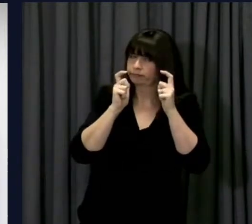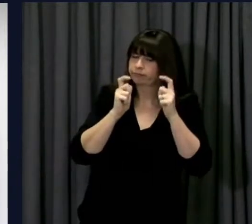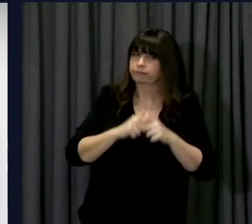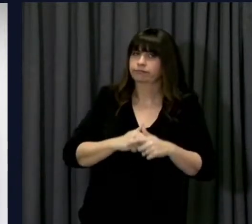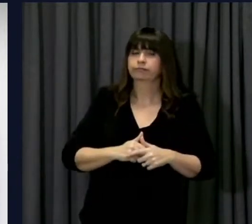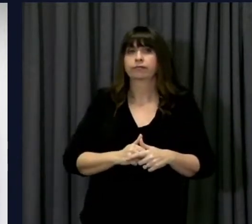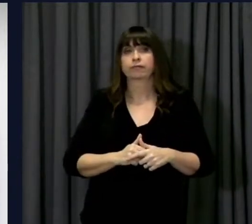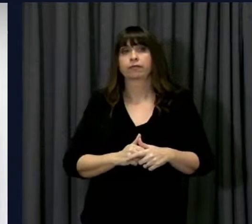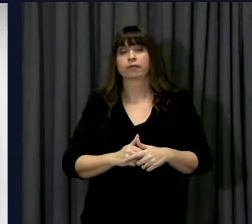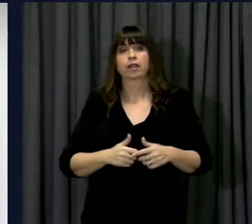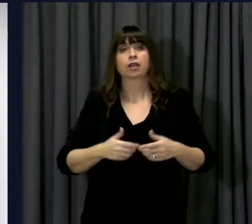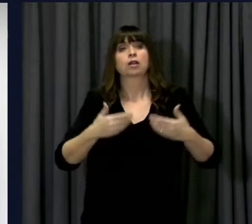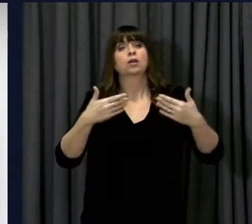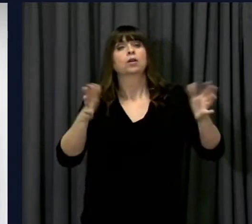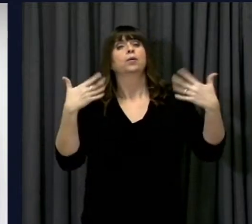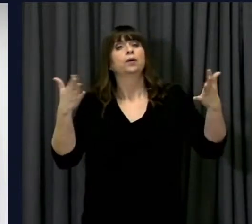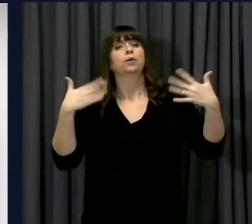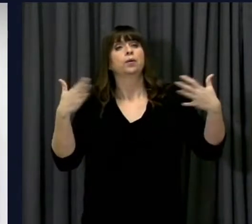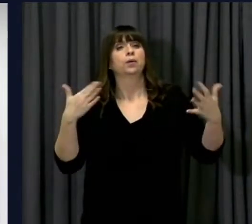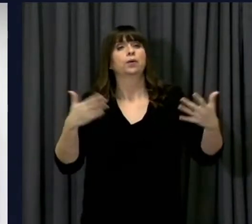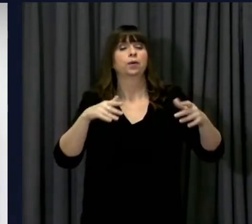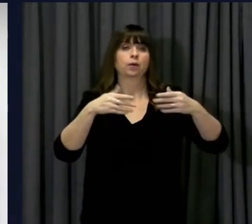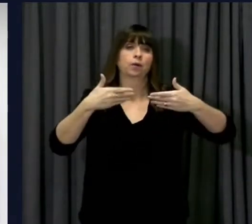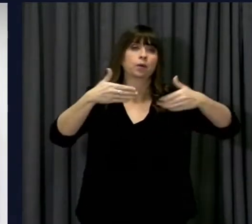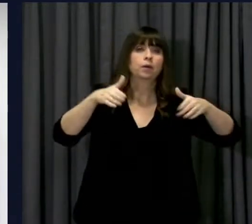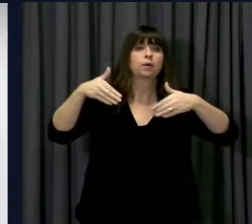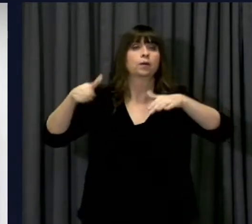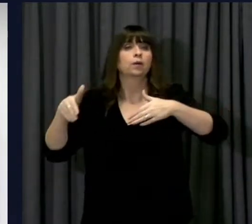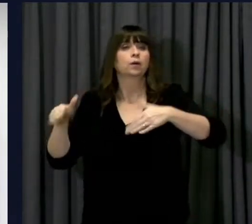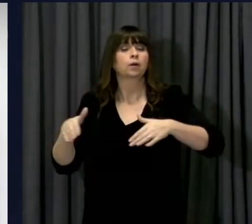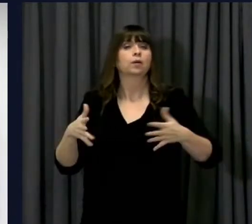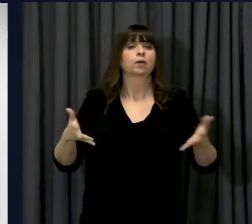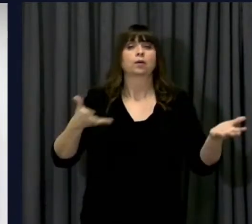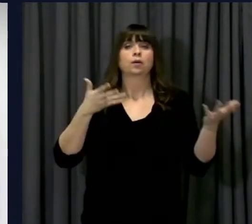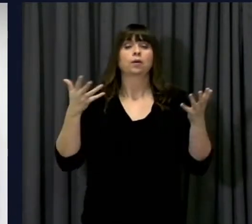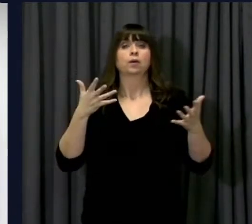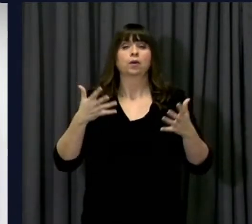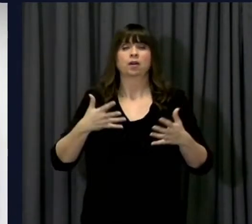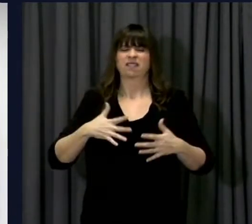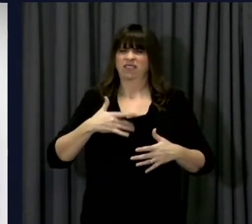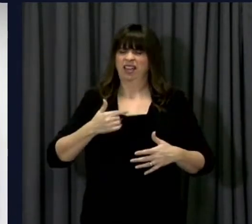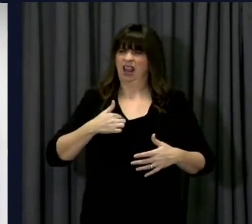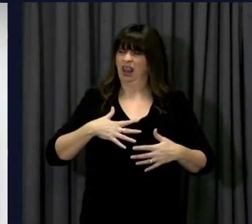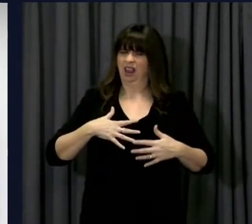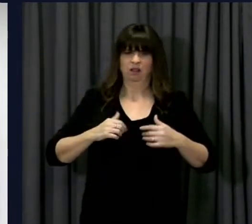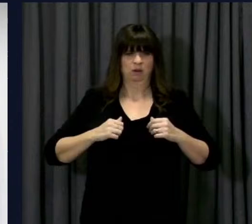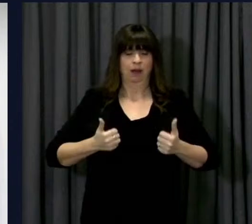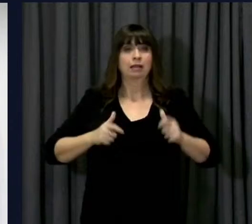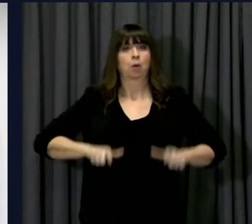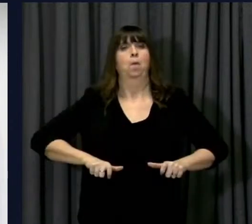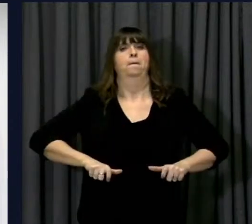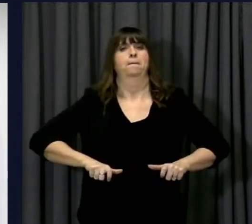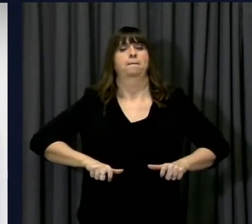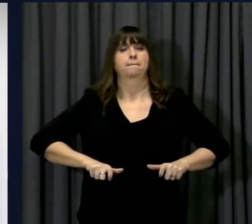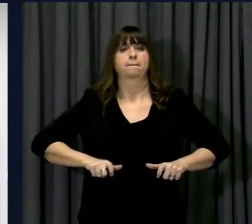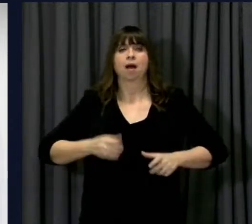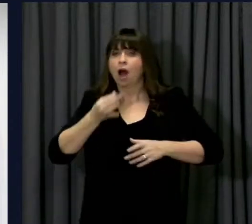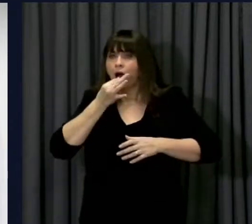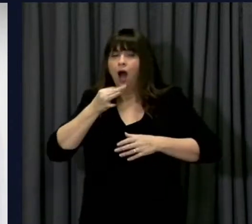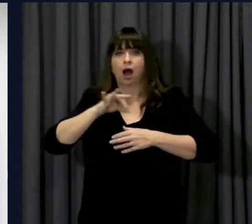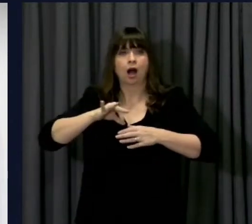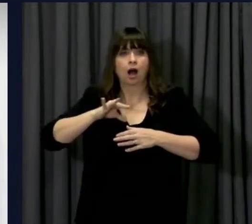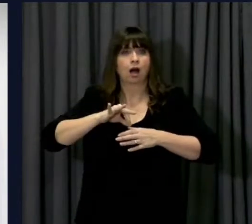ensuring good ventilation indoors, staying at home as soon as we have symptoms and arranging to get a test, and